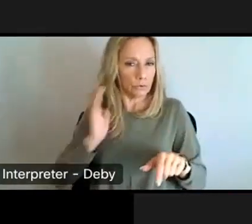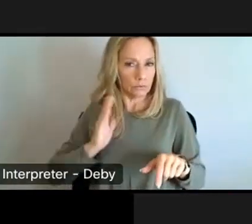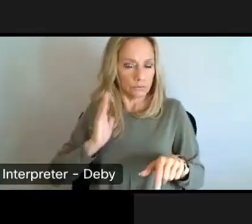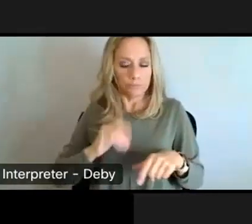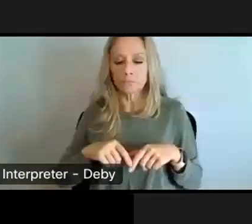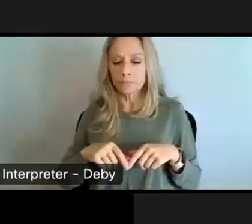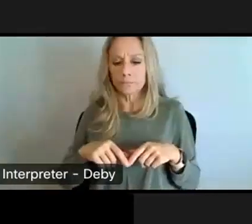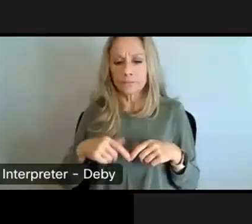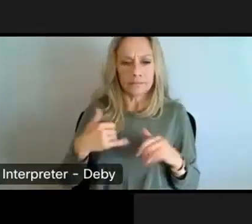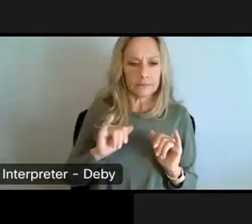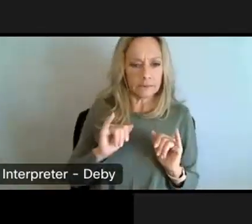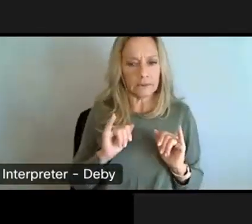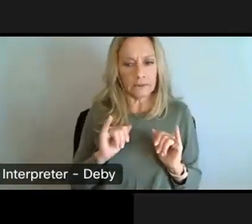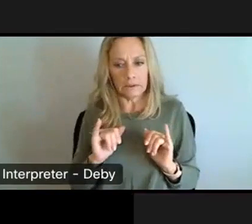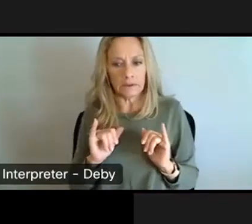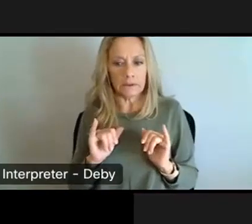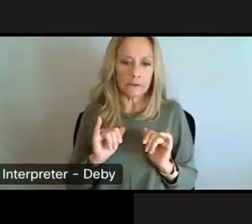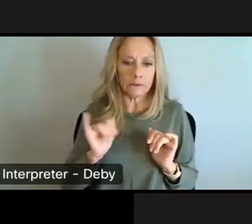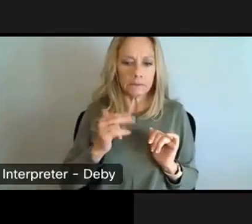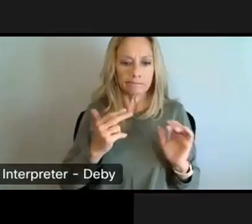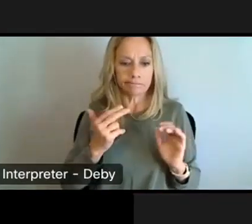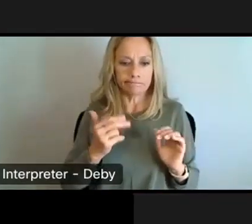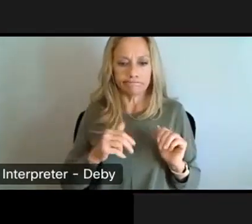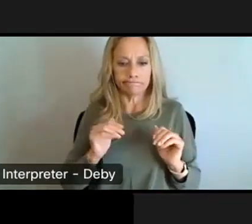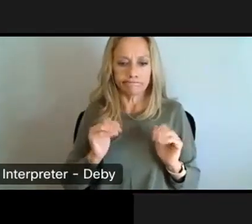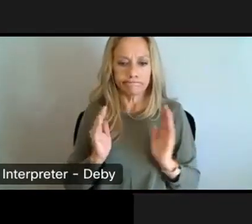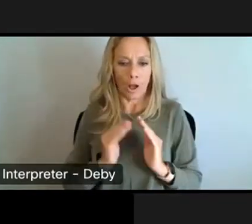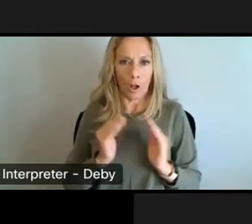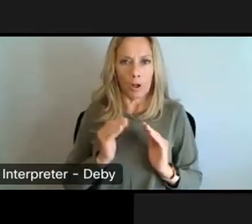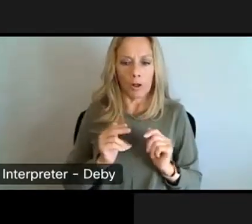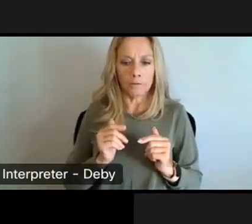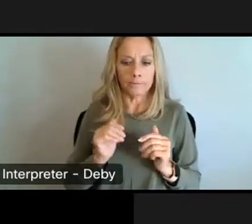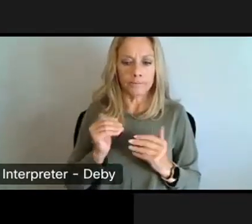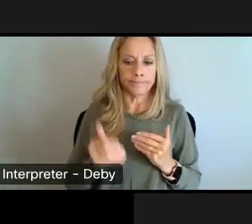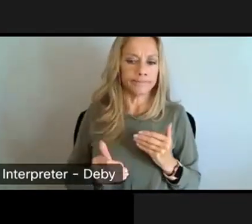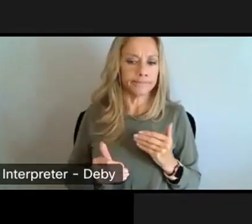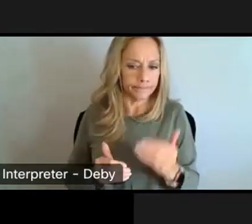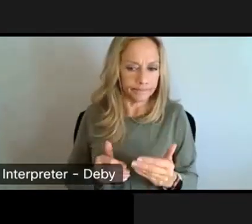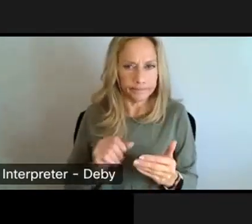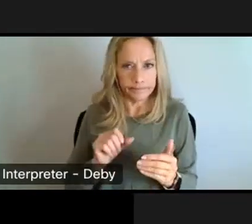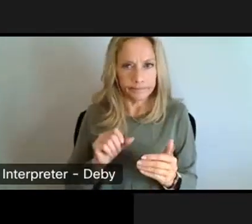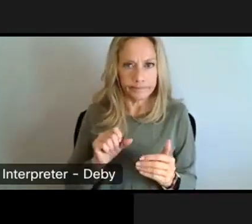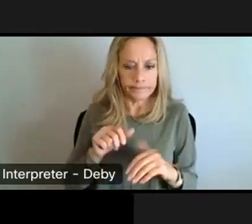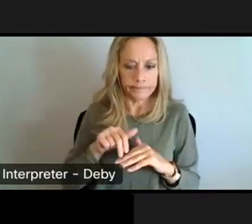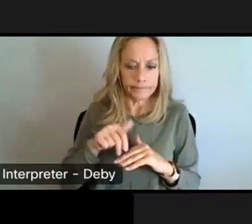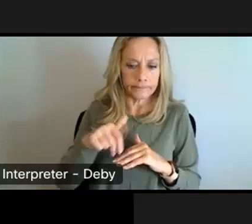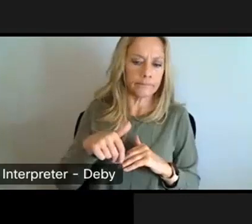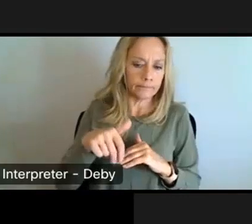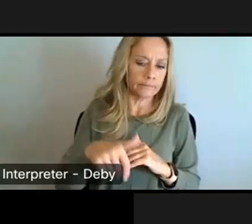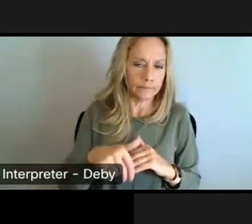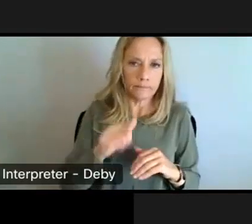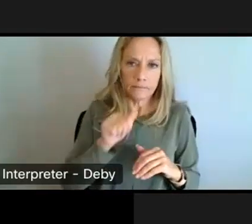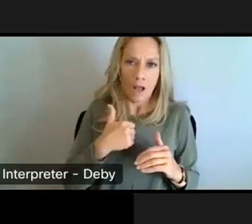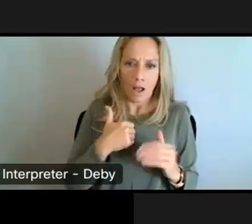of taking my first steps, and I didn't have a lot of strength, still head to toe